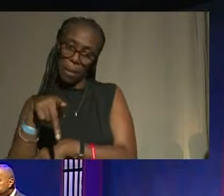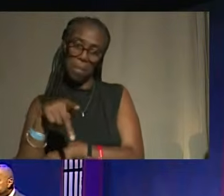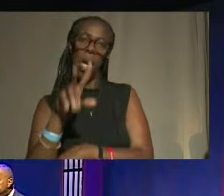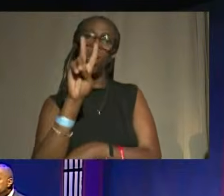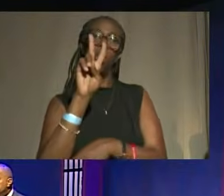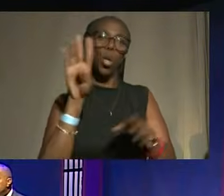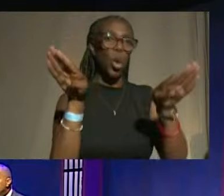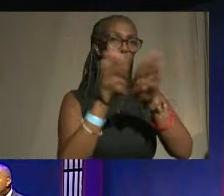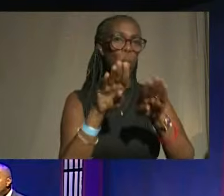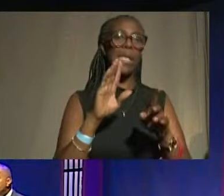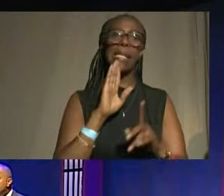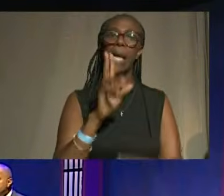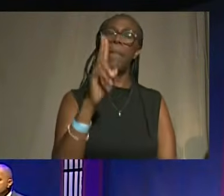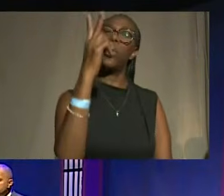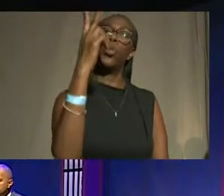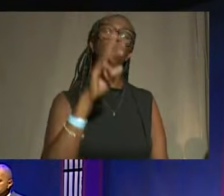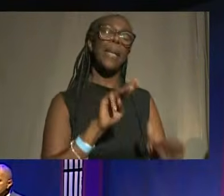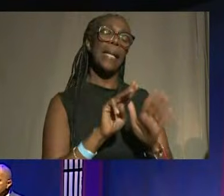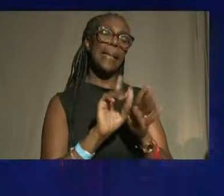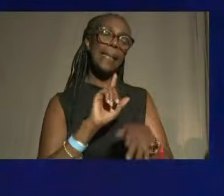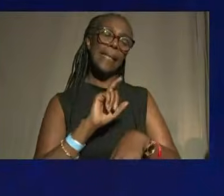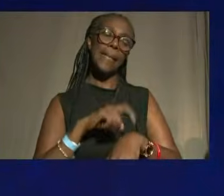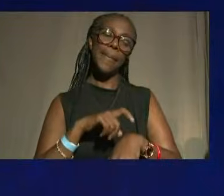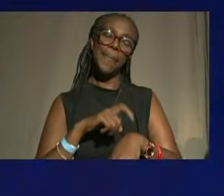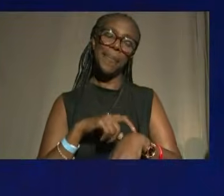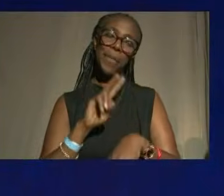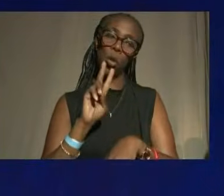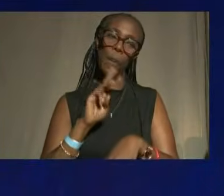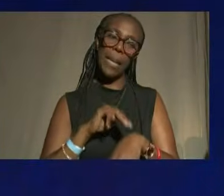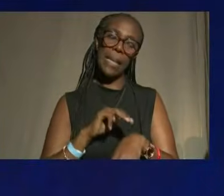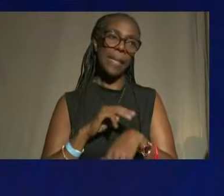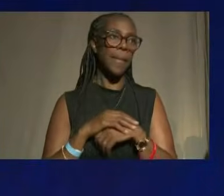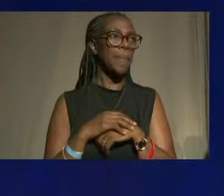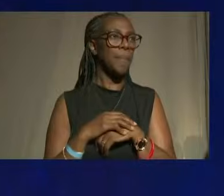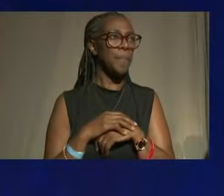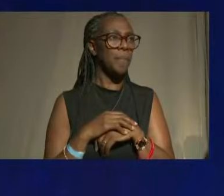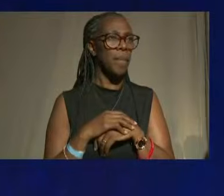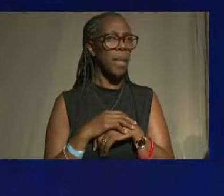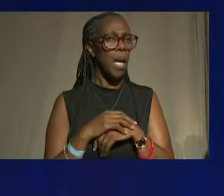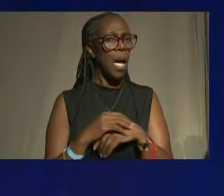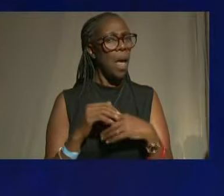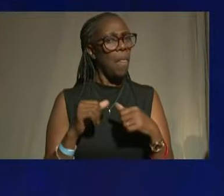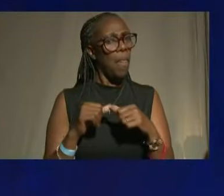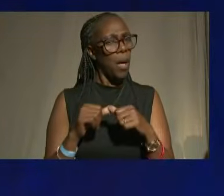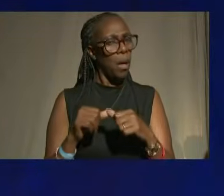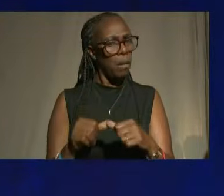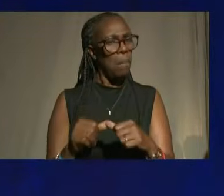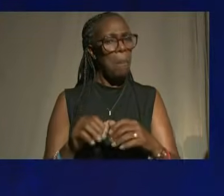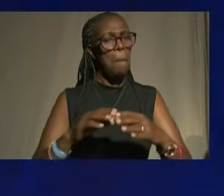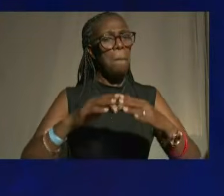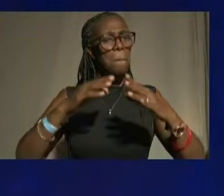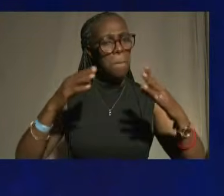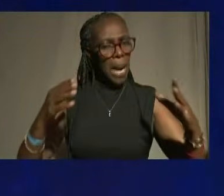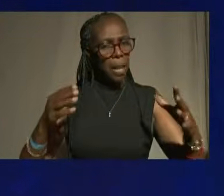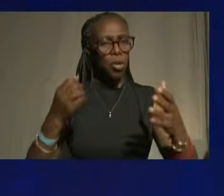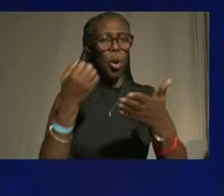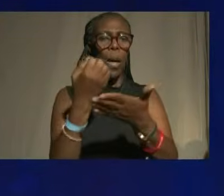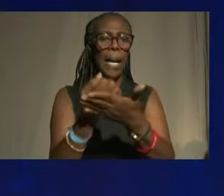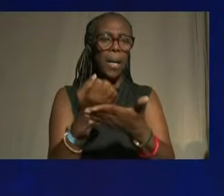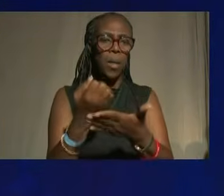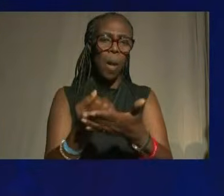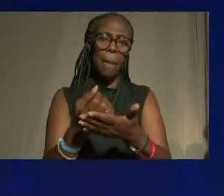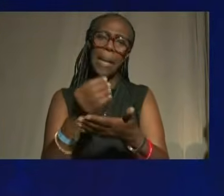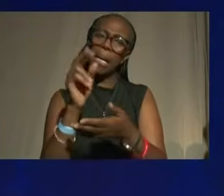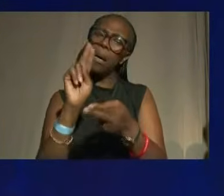Jamaica, the current macroeconomic figures look good, but what is your lived reality? What do